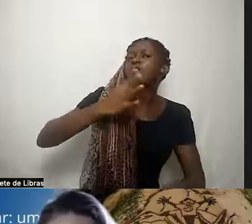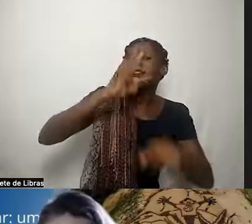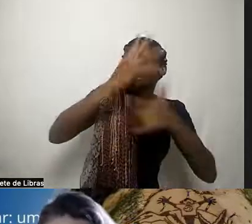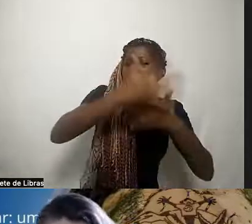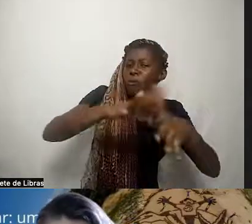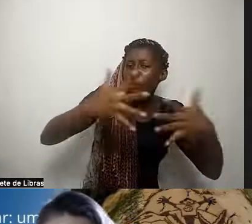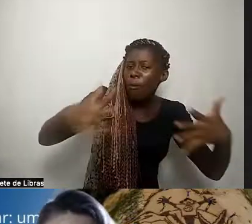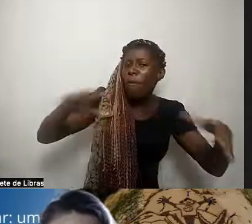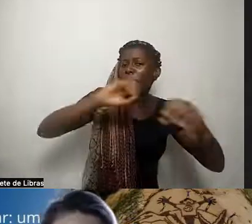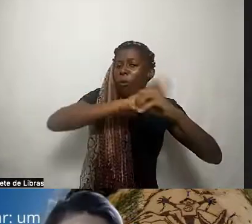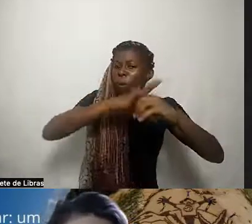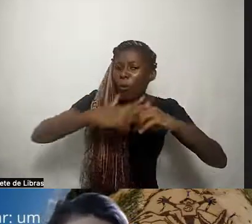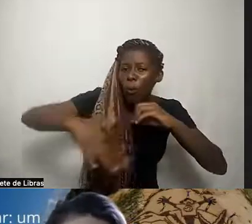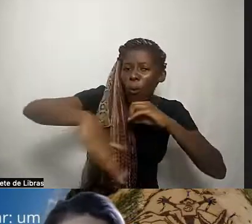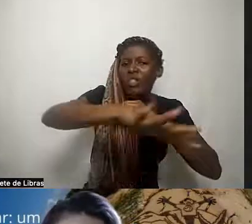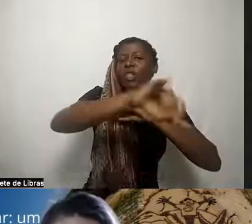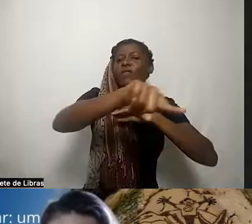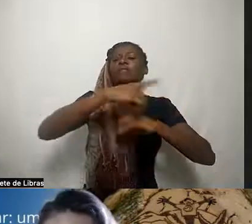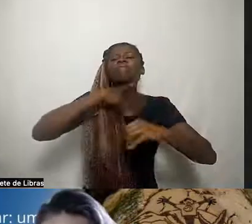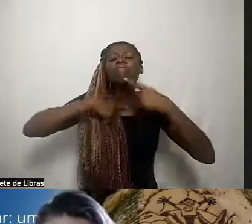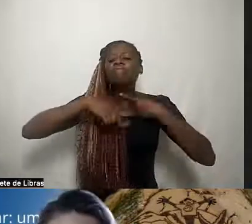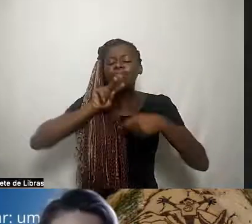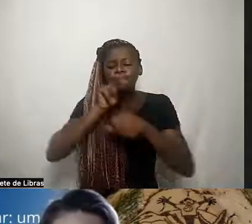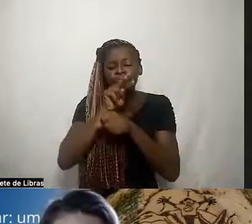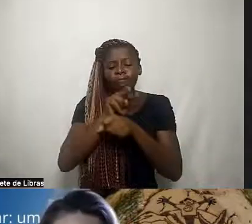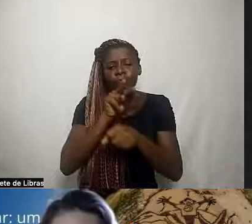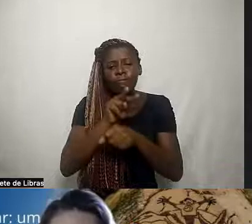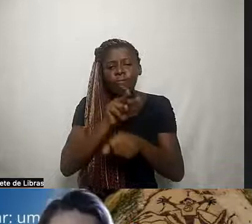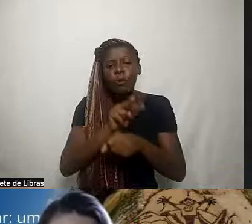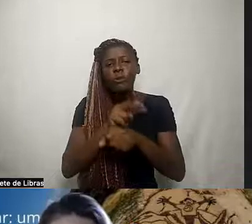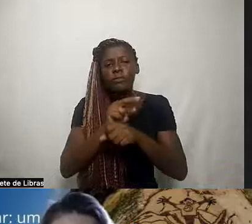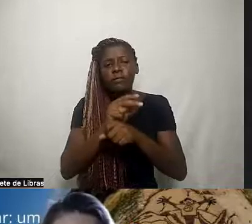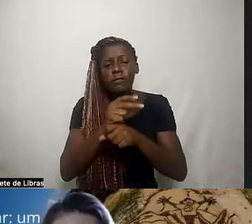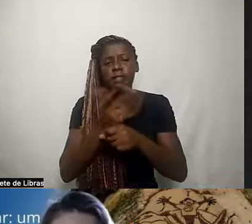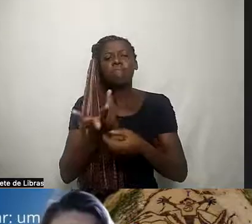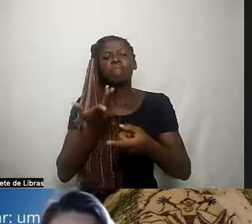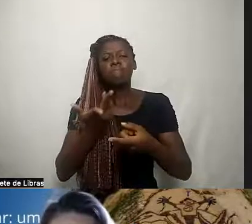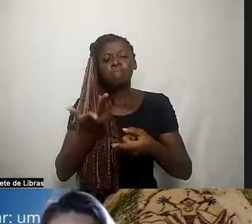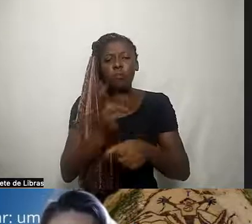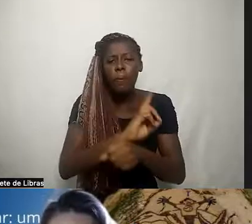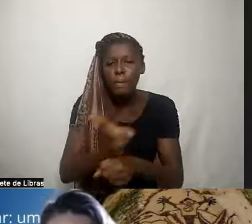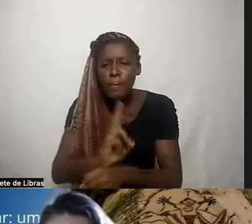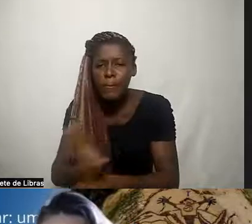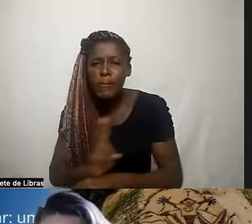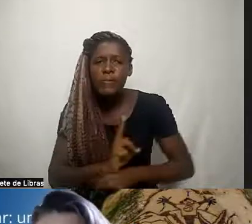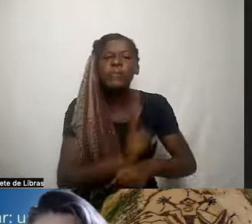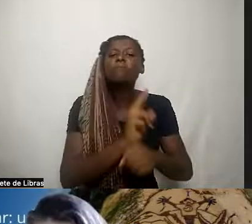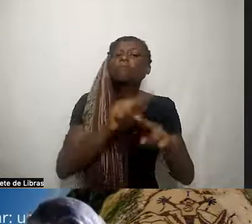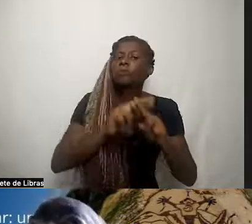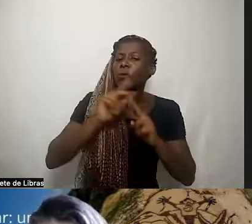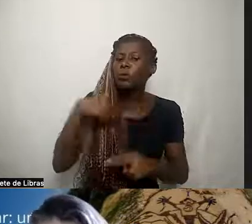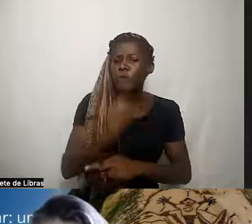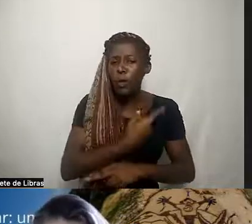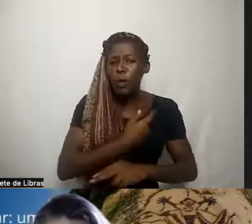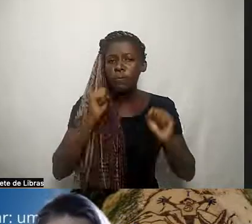to know it so we can conserve it. And it's important to bring this oceanic culture to the routine of people, so they can understand the